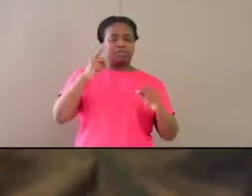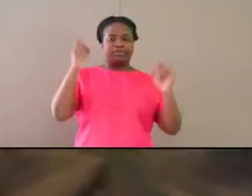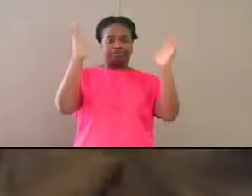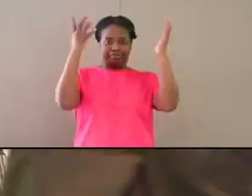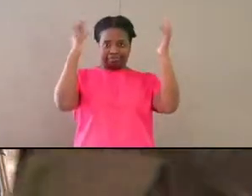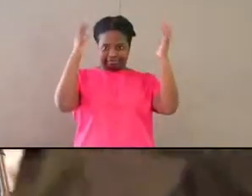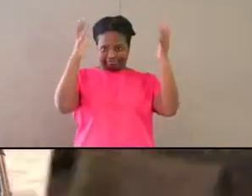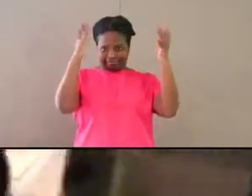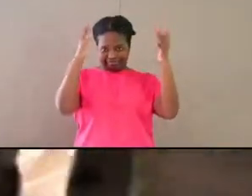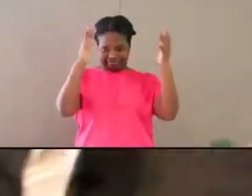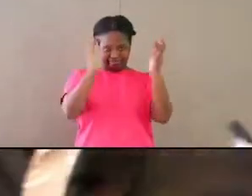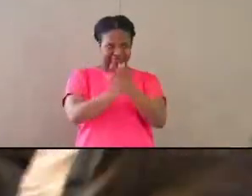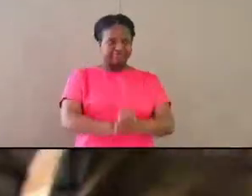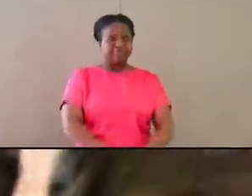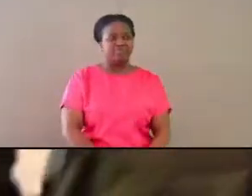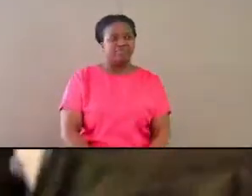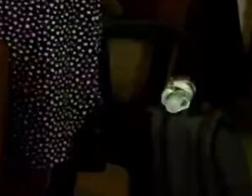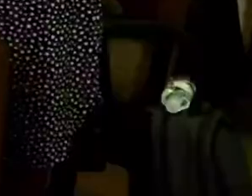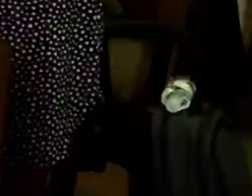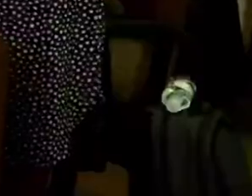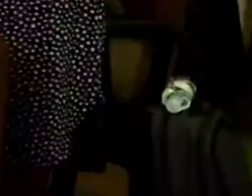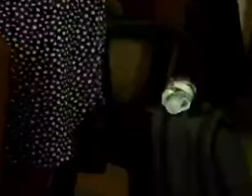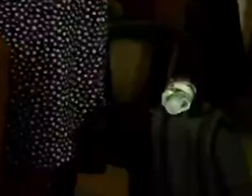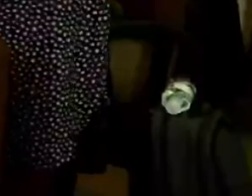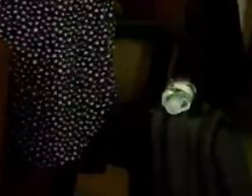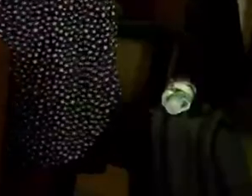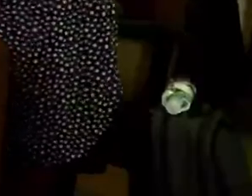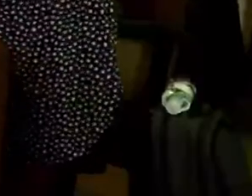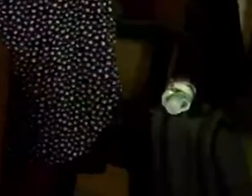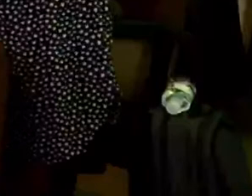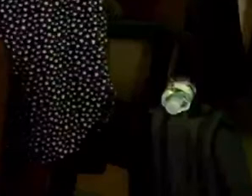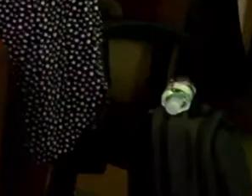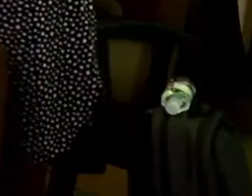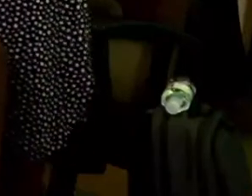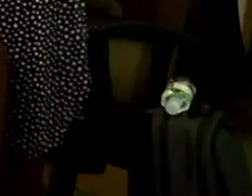you put your hands together for her? Thank you. Oh, sorry.